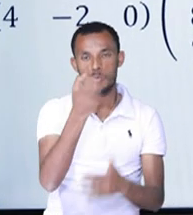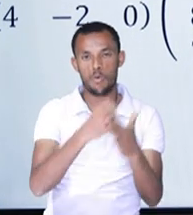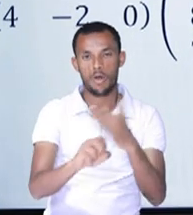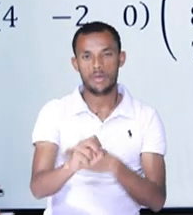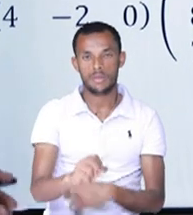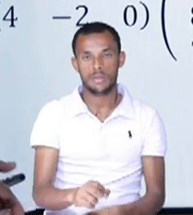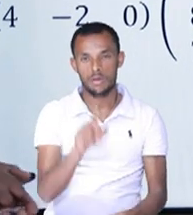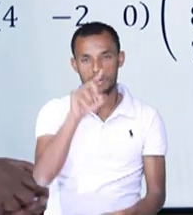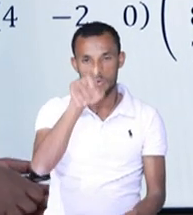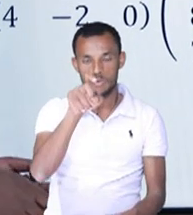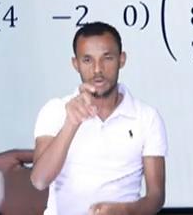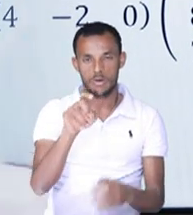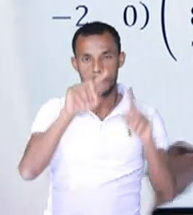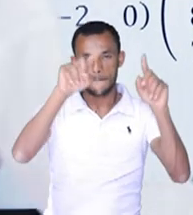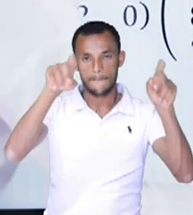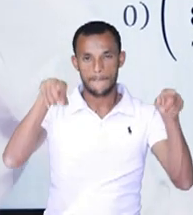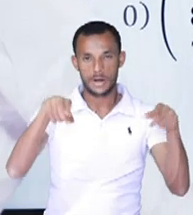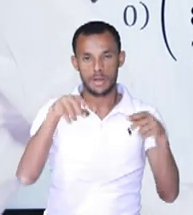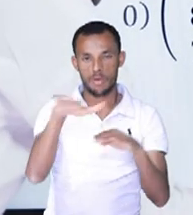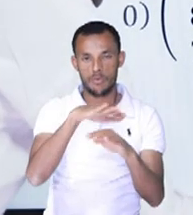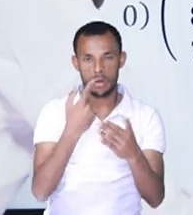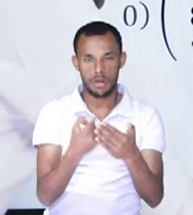product. It will be. You should have a bracket over here,